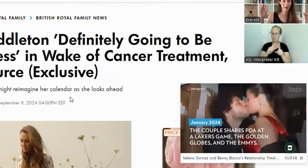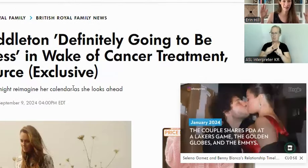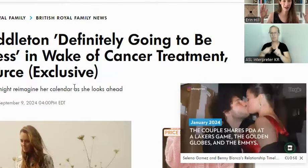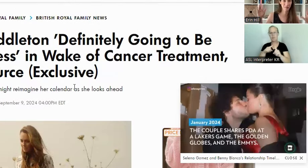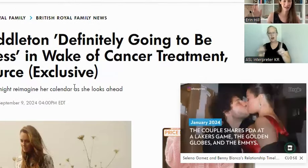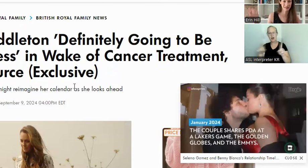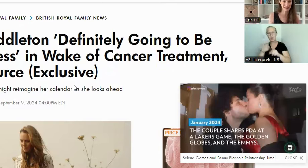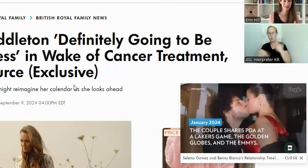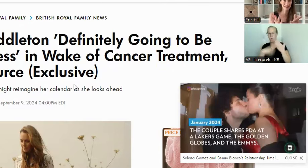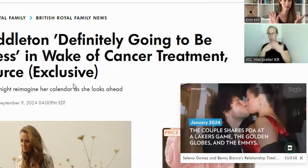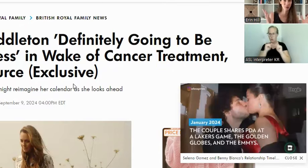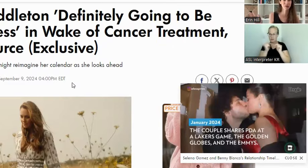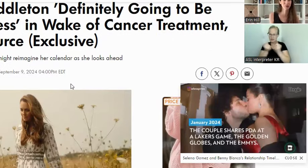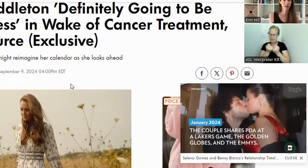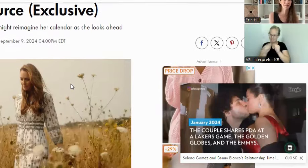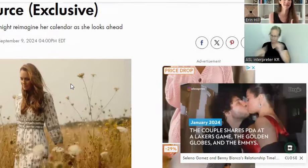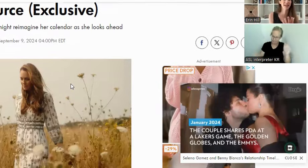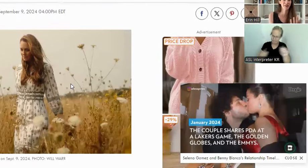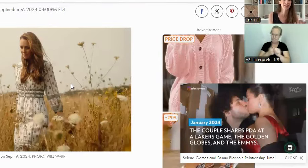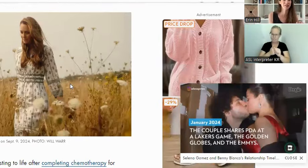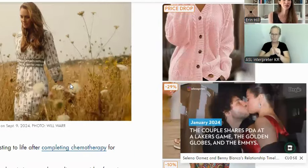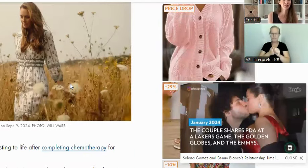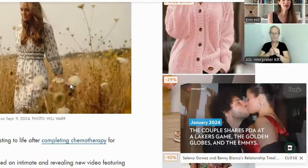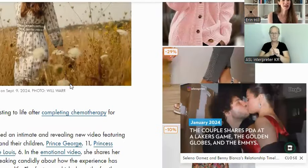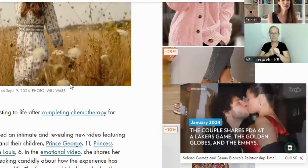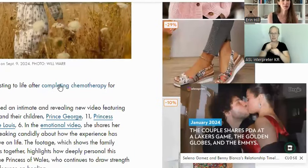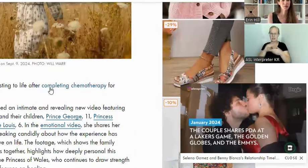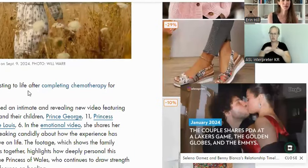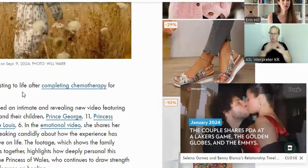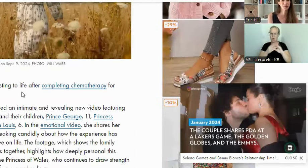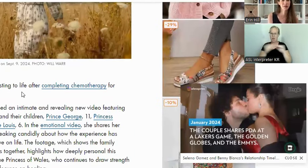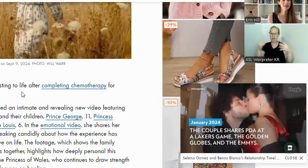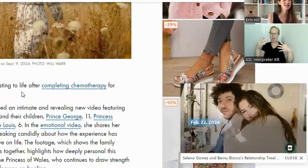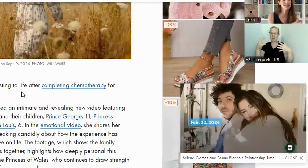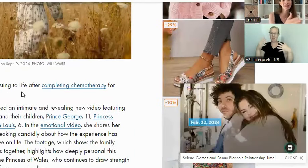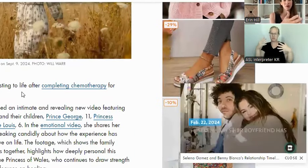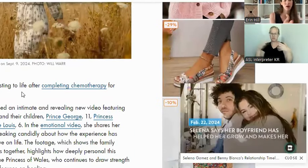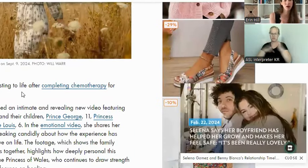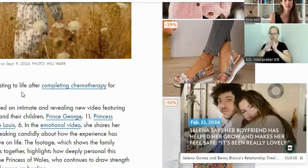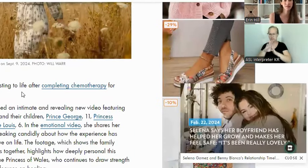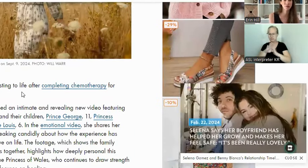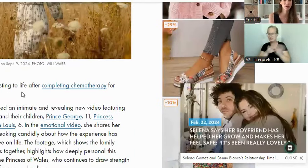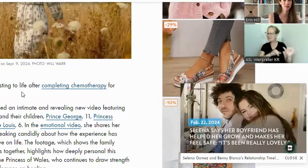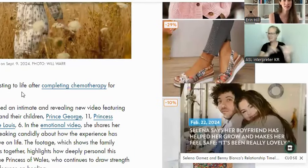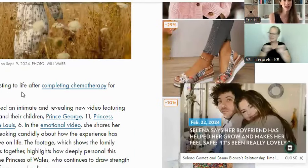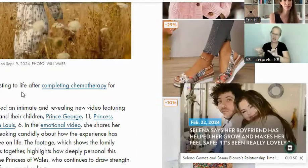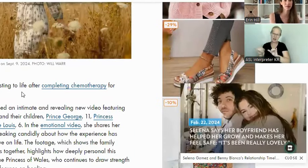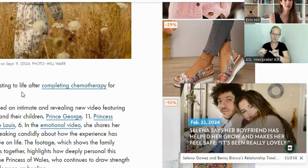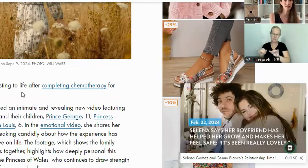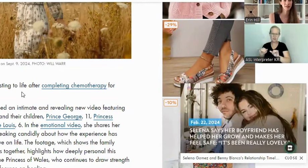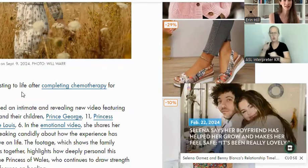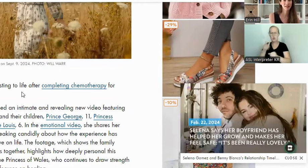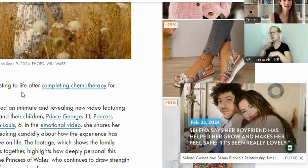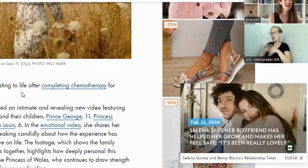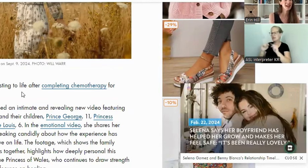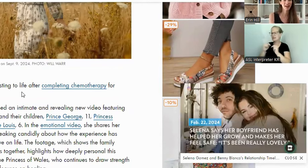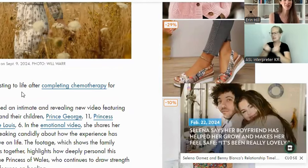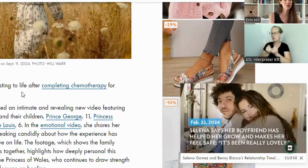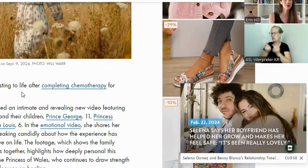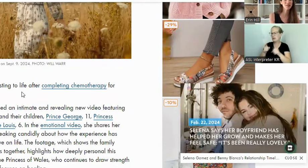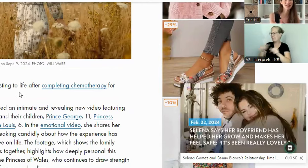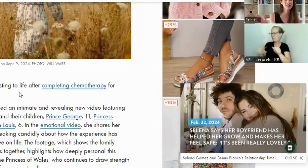behind me that helped get this, this whole story come together too. So the, and this is the same for all this. If you look at the team, what's happening